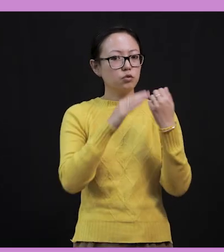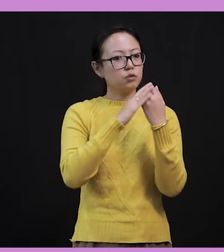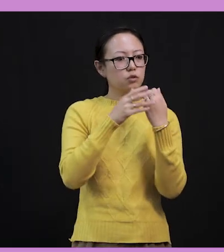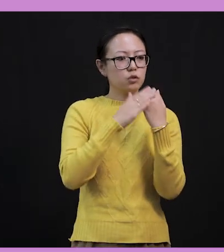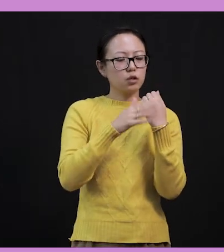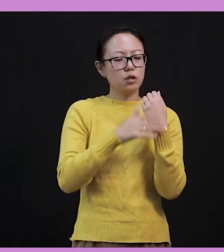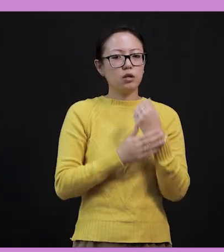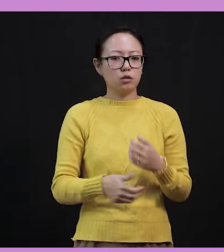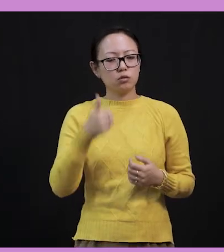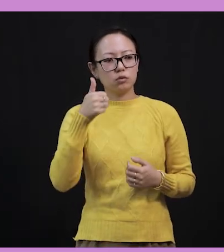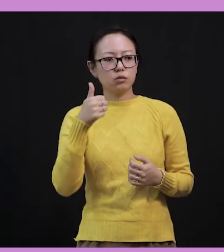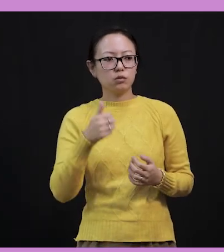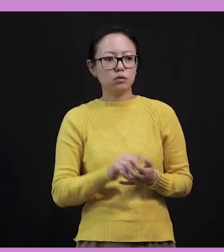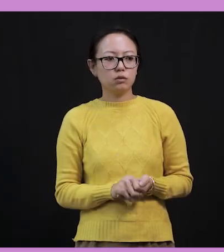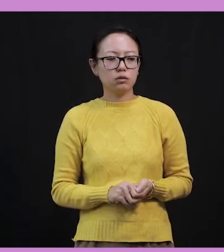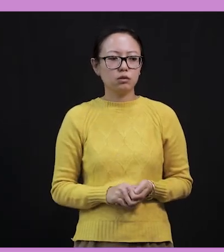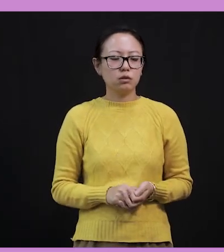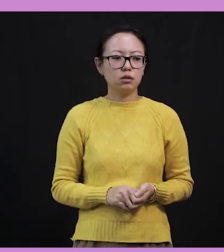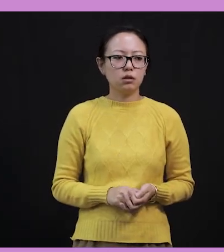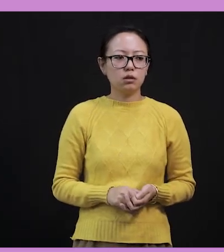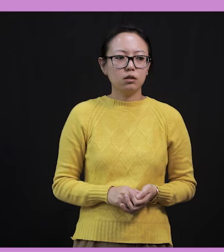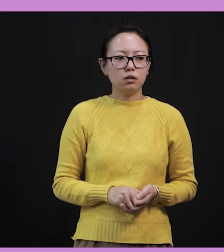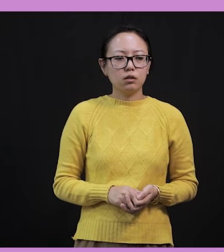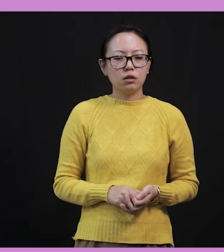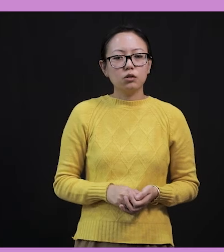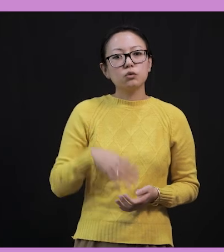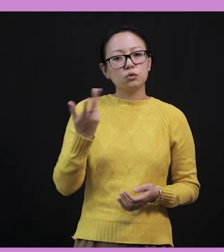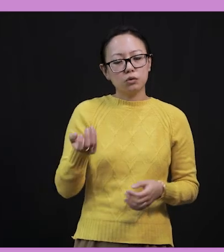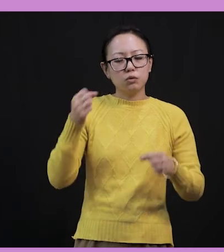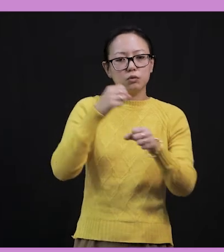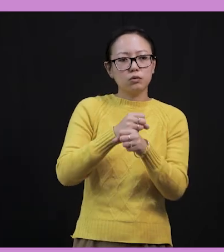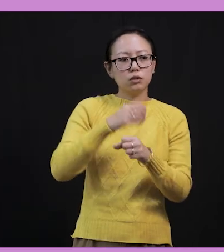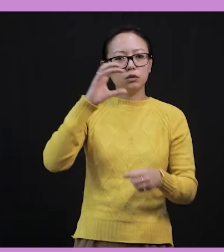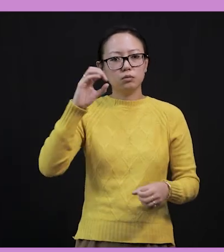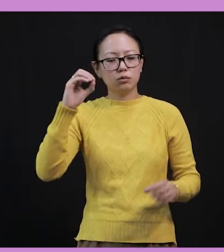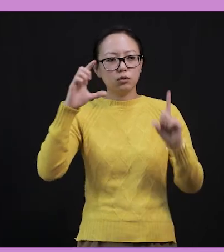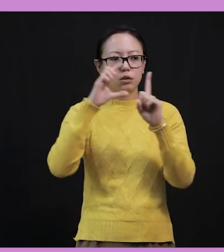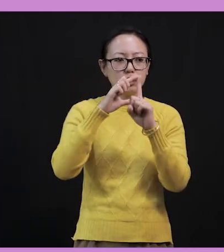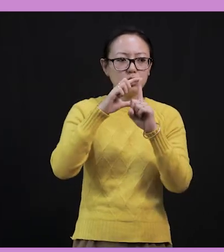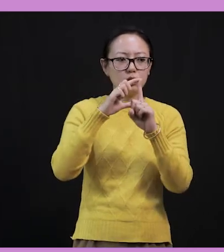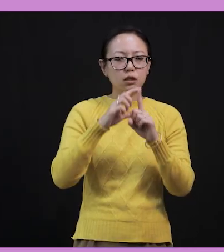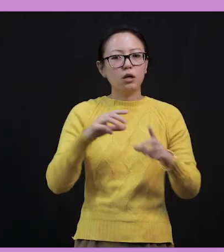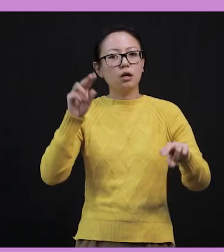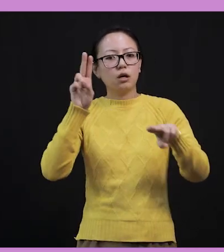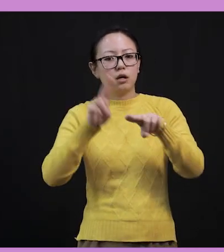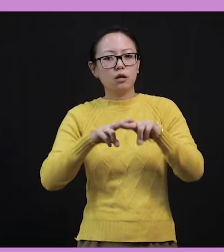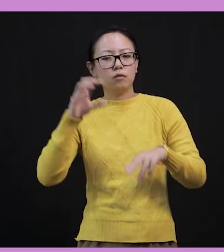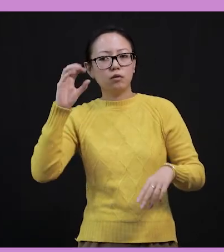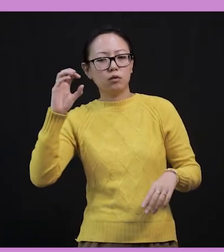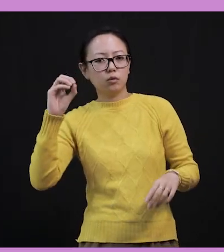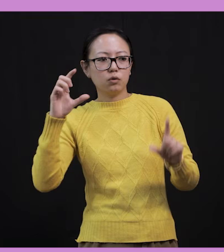food is the second pair of rhyming words in this poem. Say, away, good,